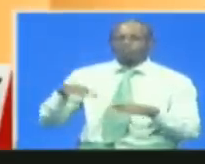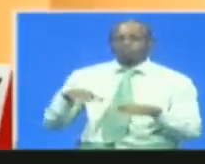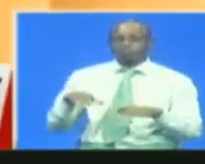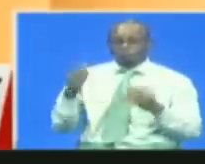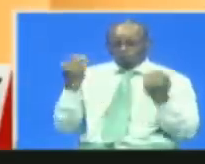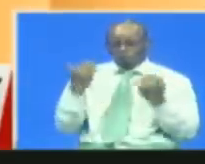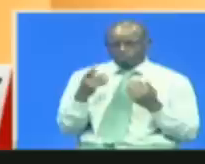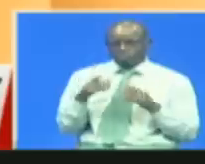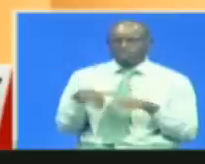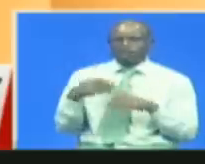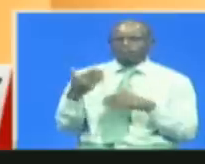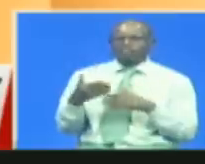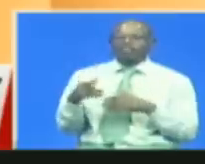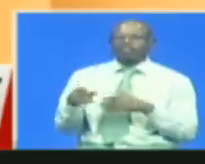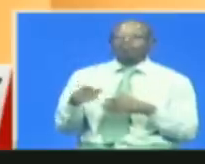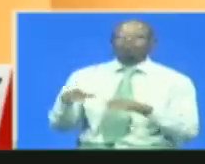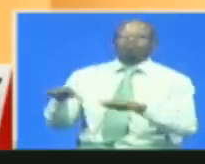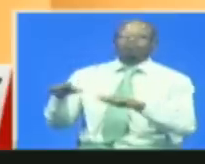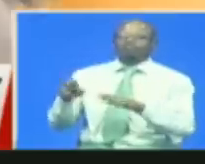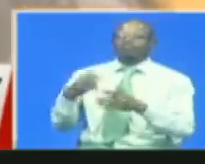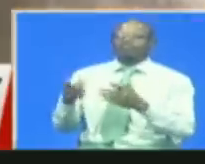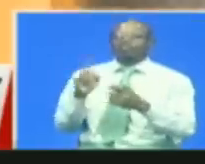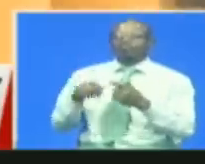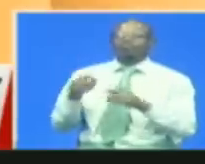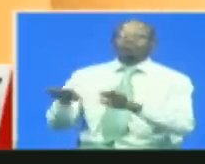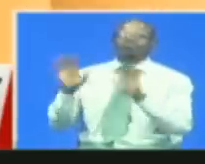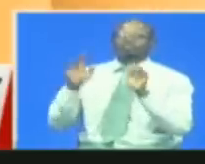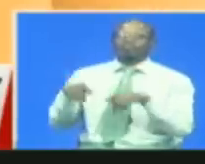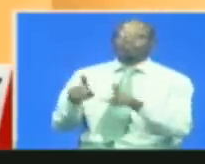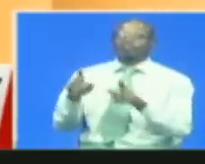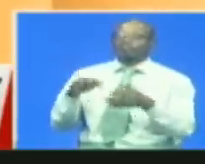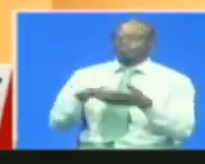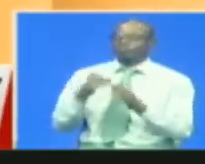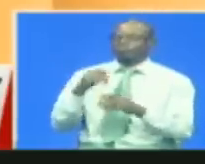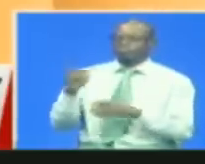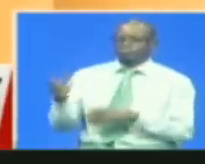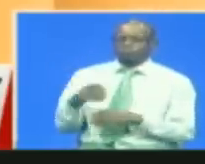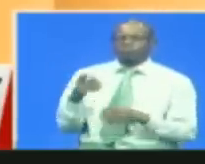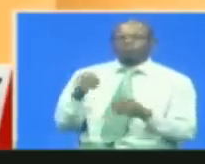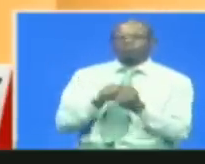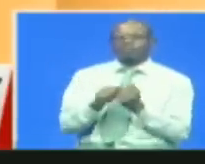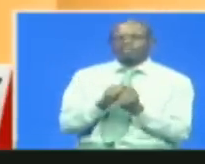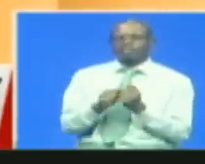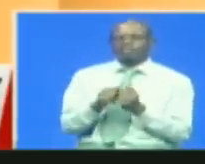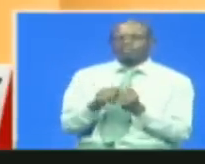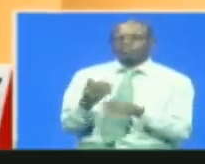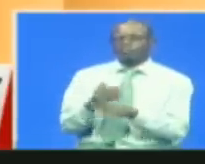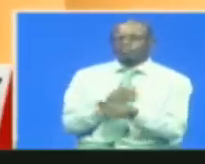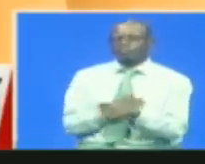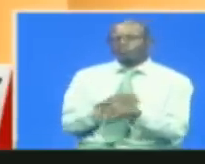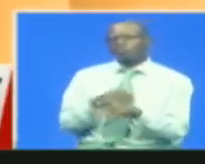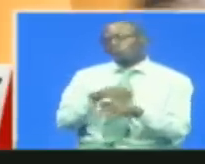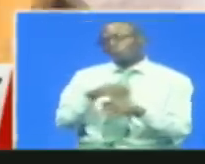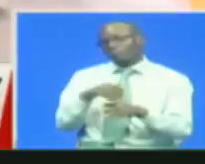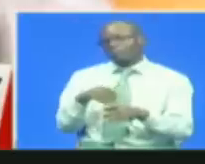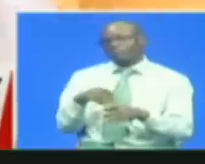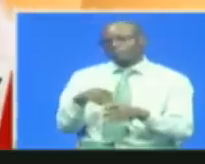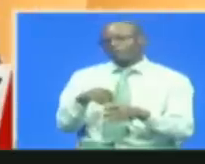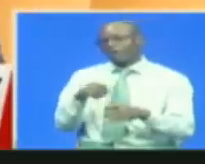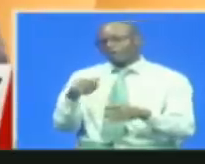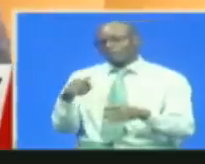the DCI headquarters will be arraigned in court on Friday together with four other KRA officials from